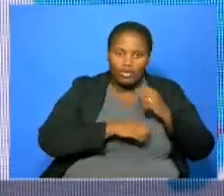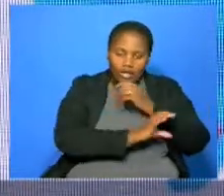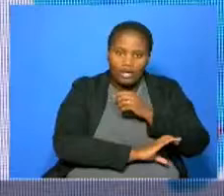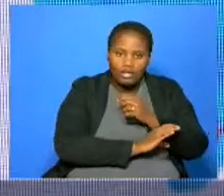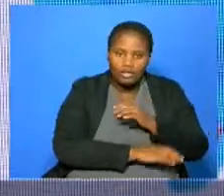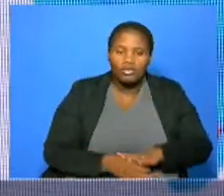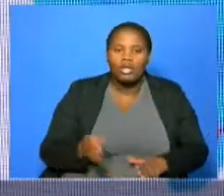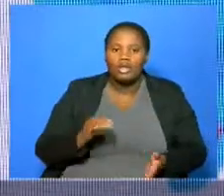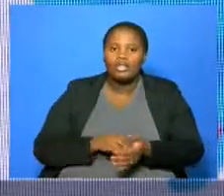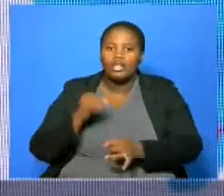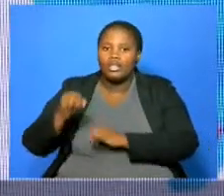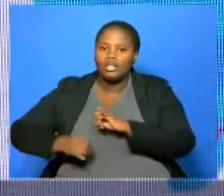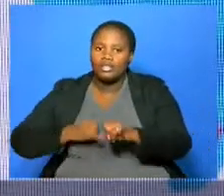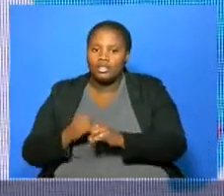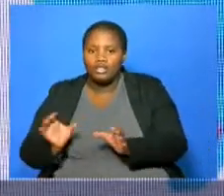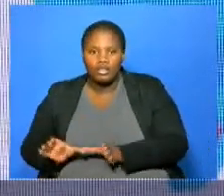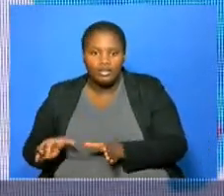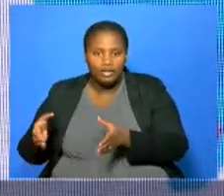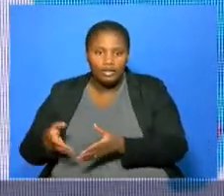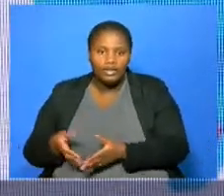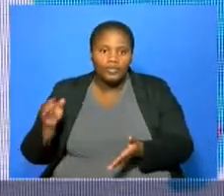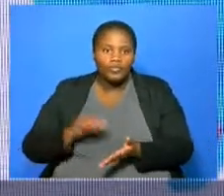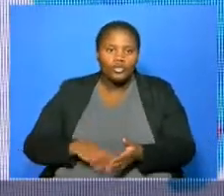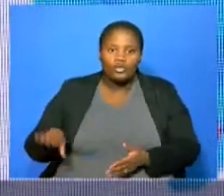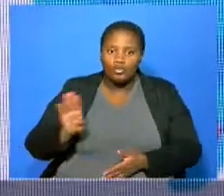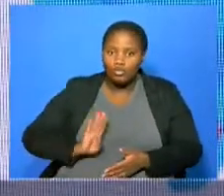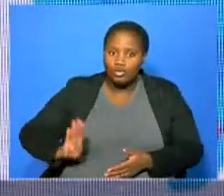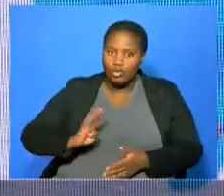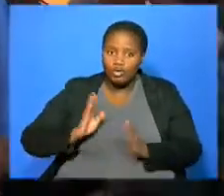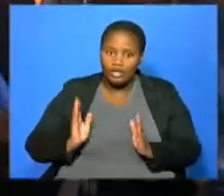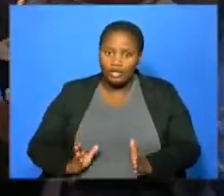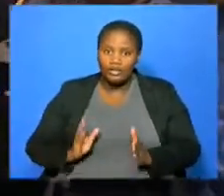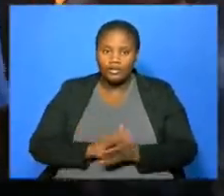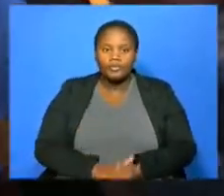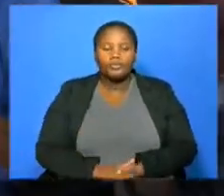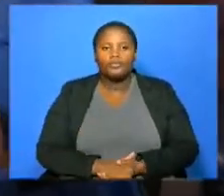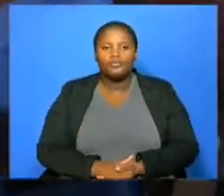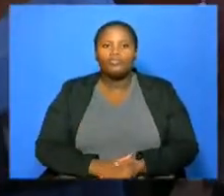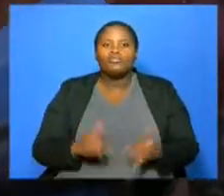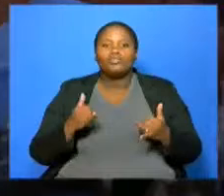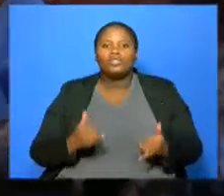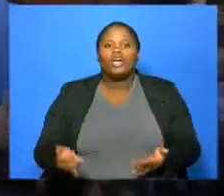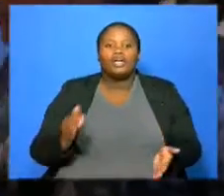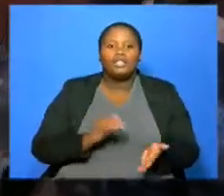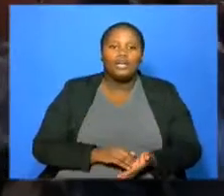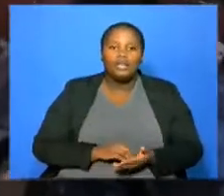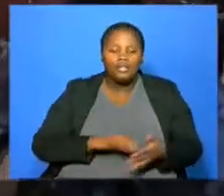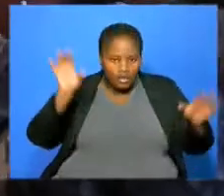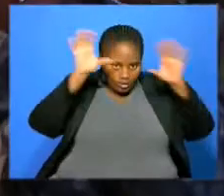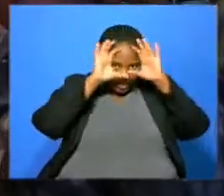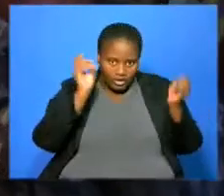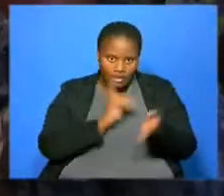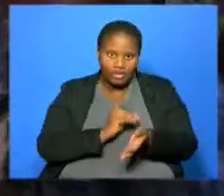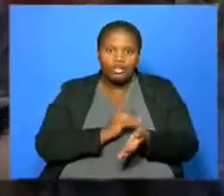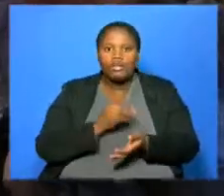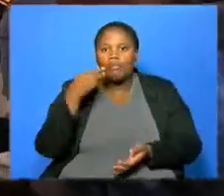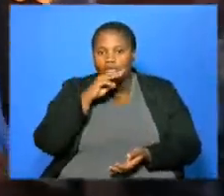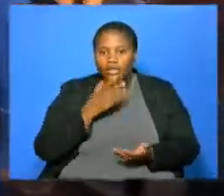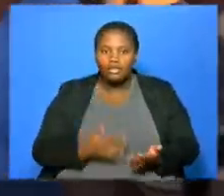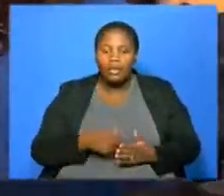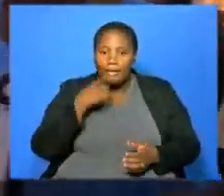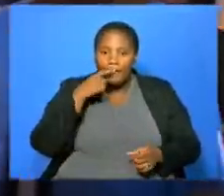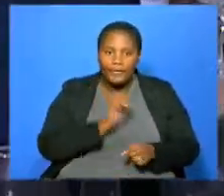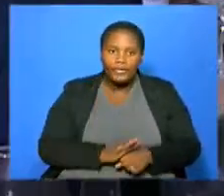with governments and the people of the Republic of Botswana. Furthermore, President Masisi reaffirmed his